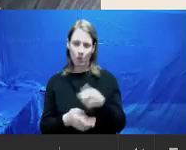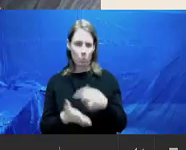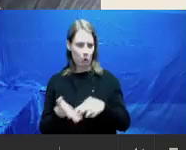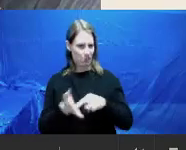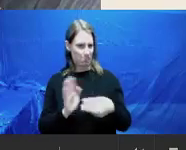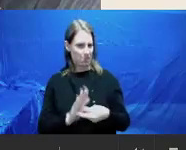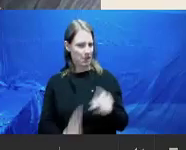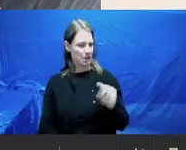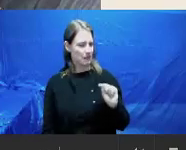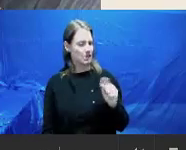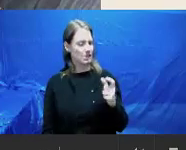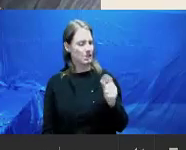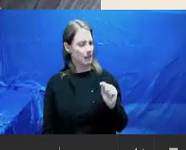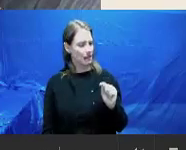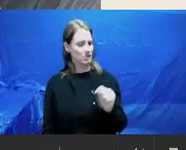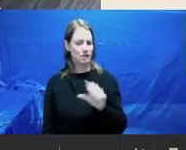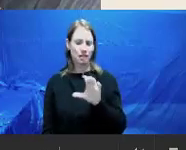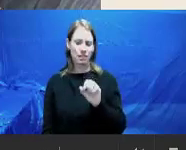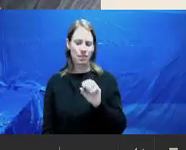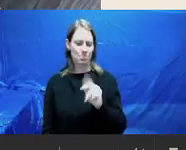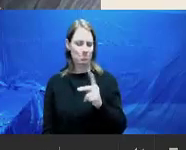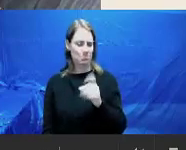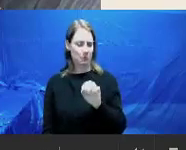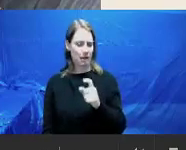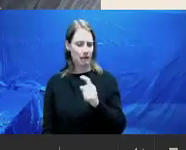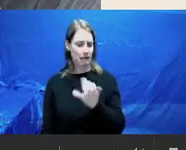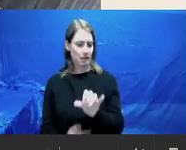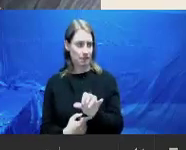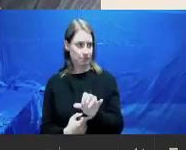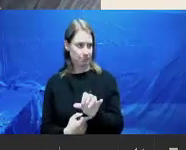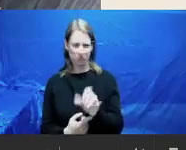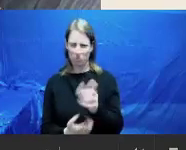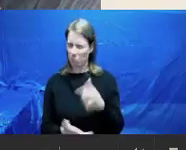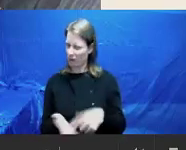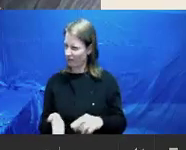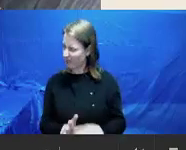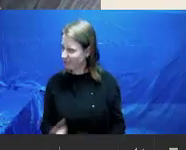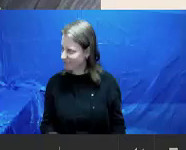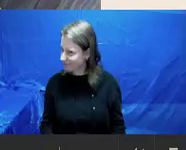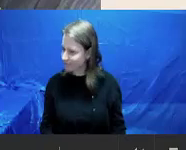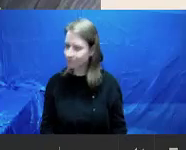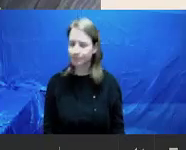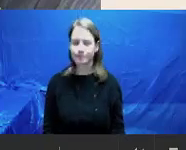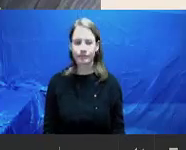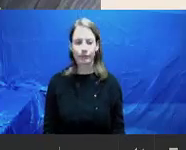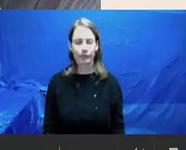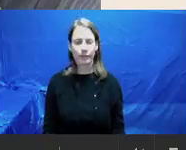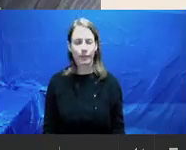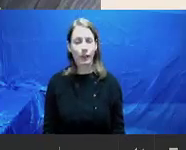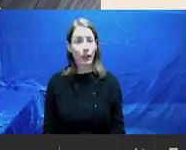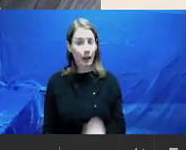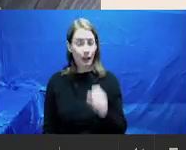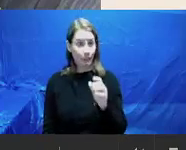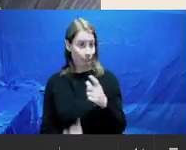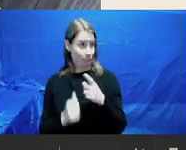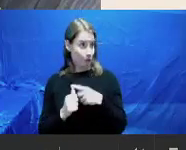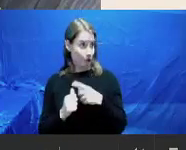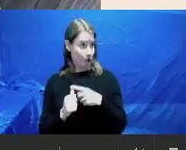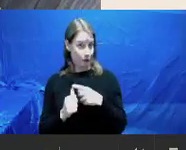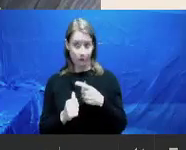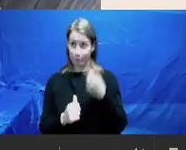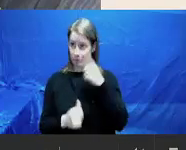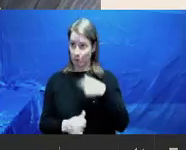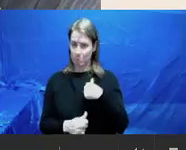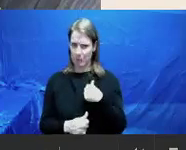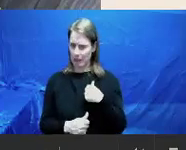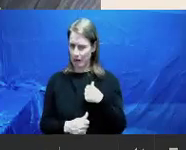text complexity. First of all, when I hear that phrase text complexity, it sounds a little bit scary. That the word